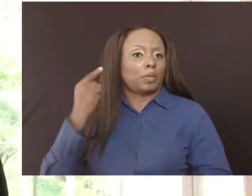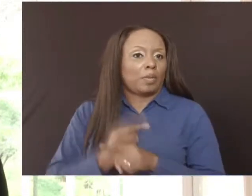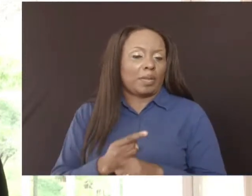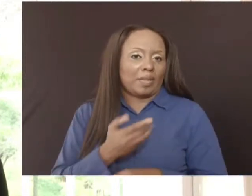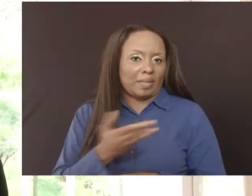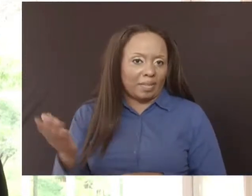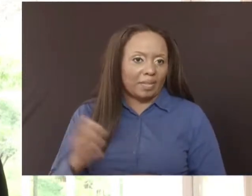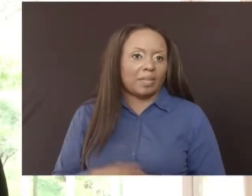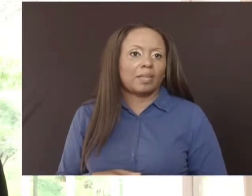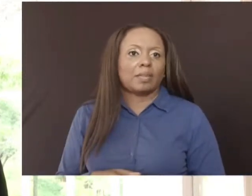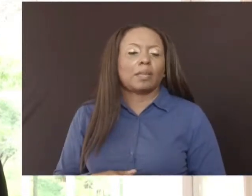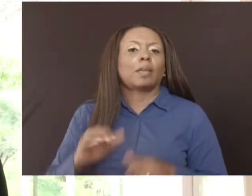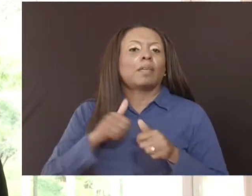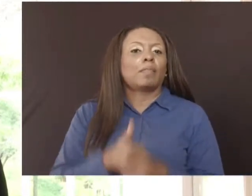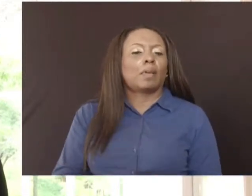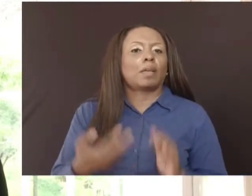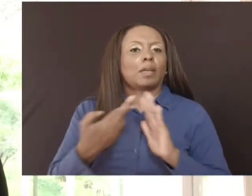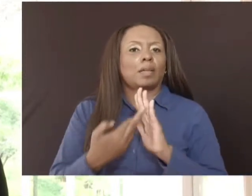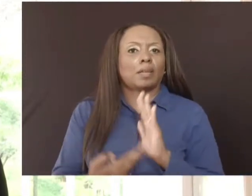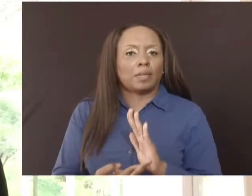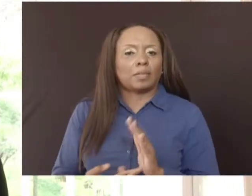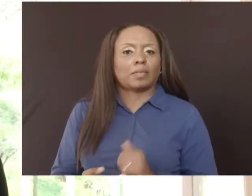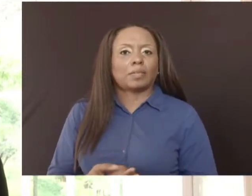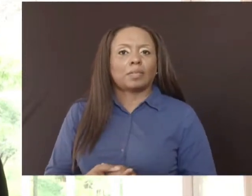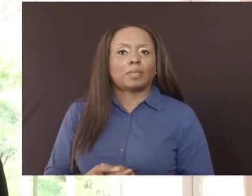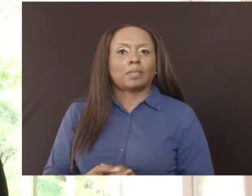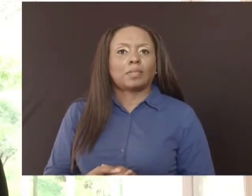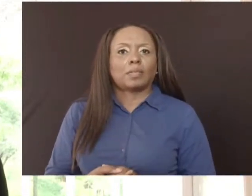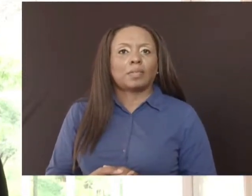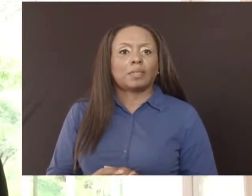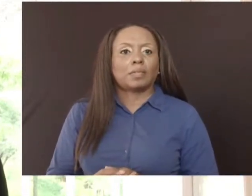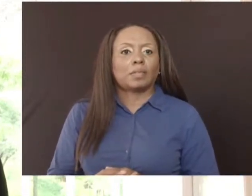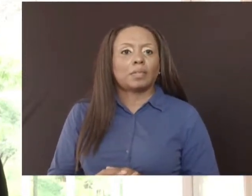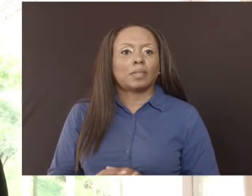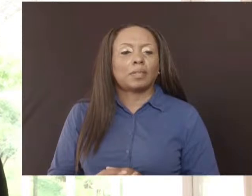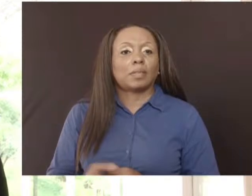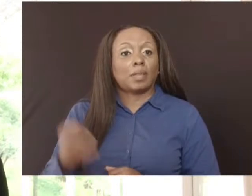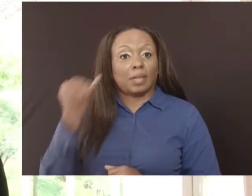thing. Follow the protocols, and if you can be